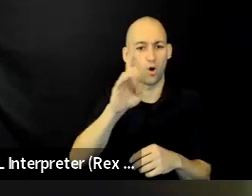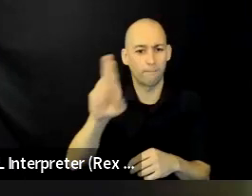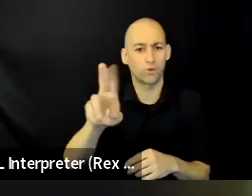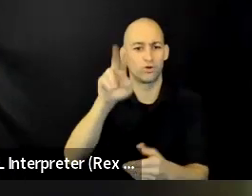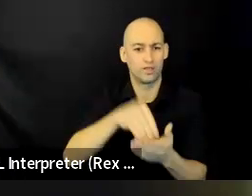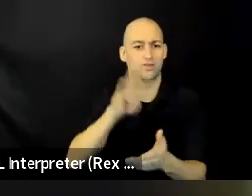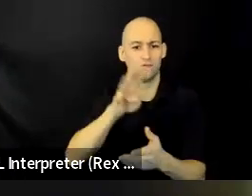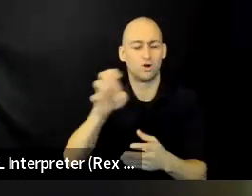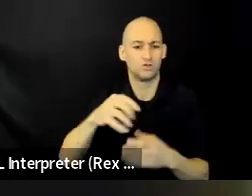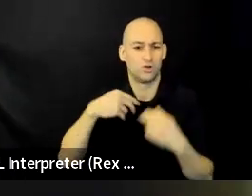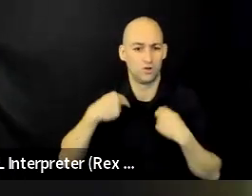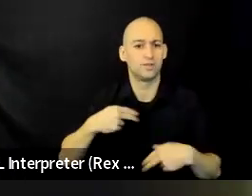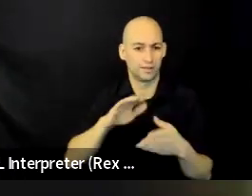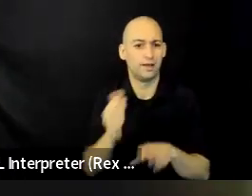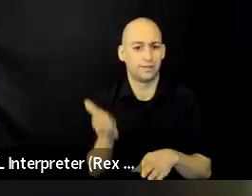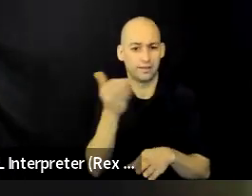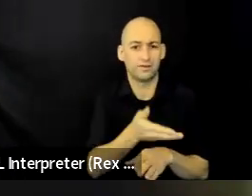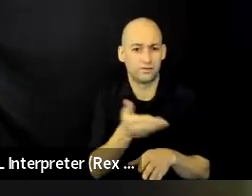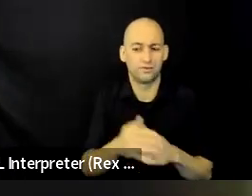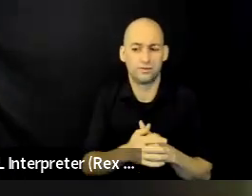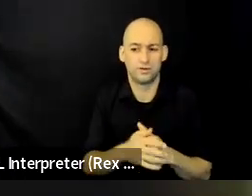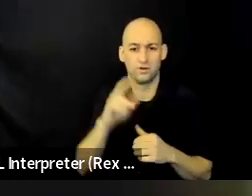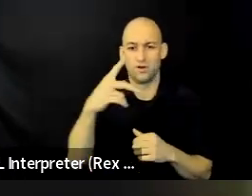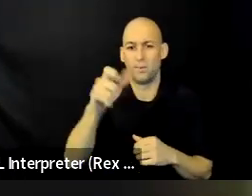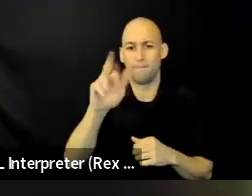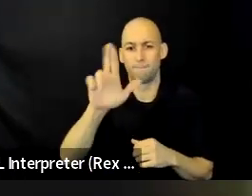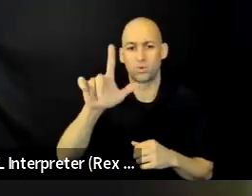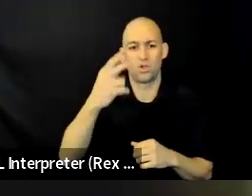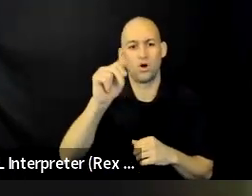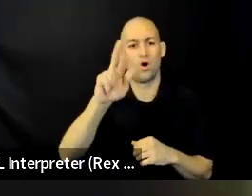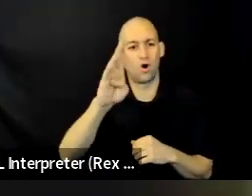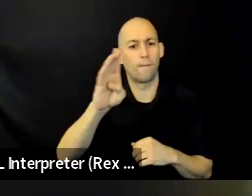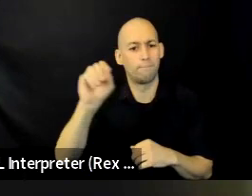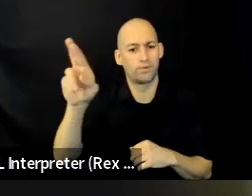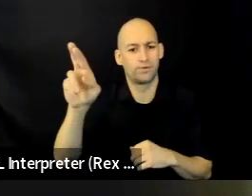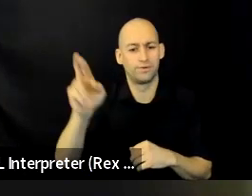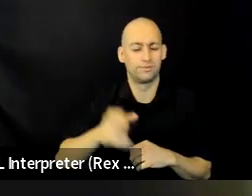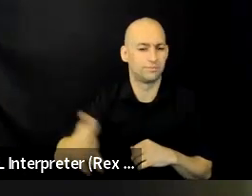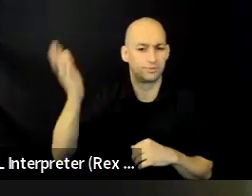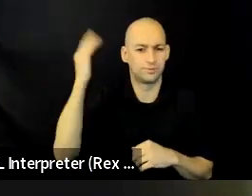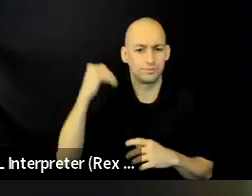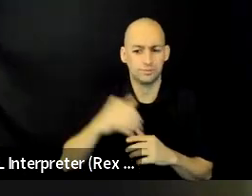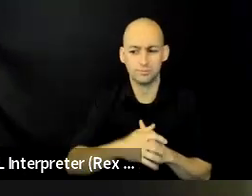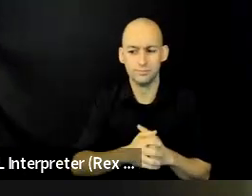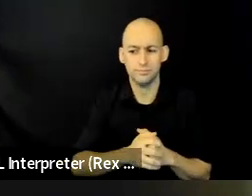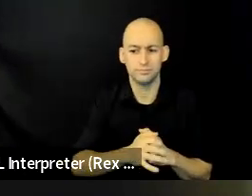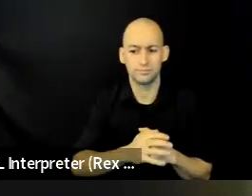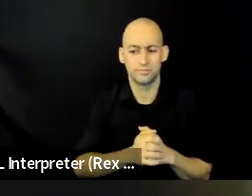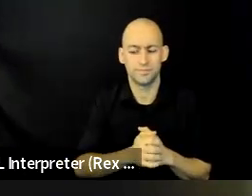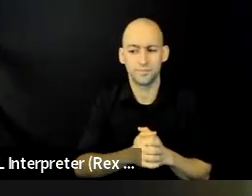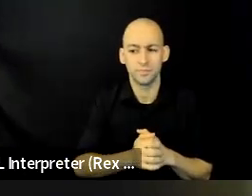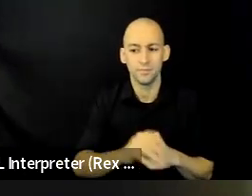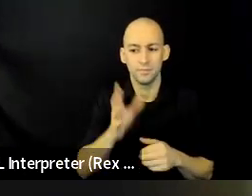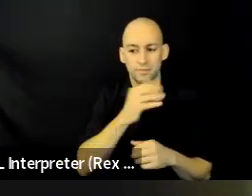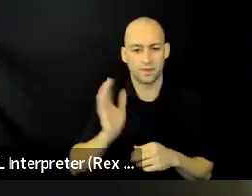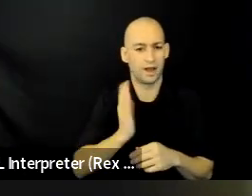human beings in that attack. I had also mentioned that this evening for our friends in the Jewish